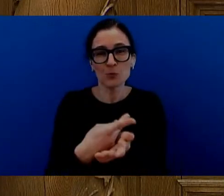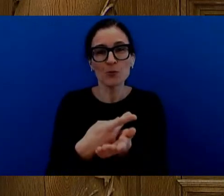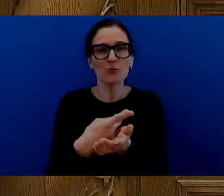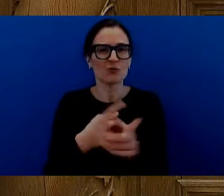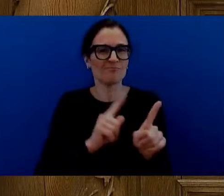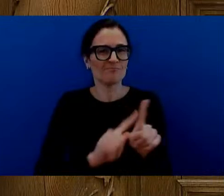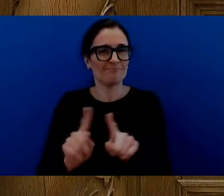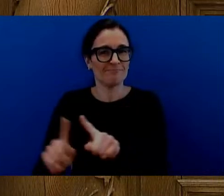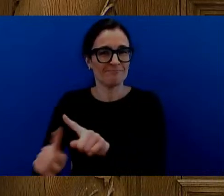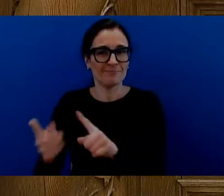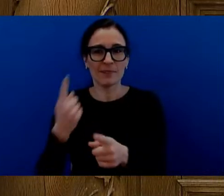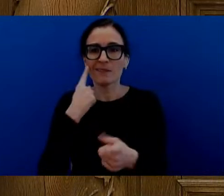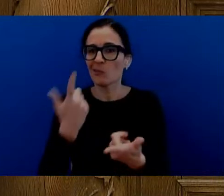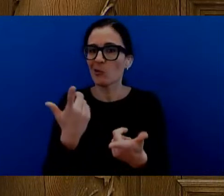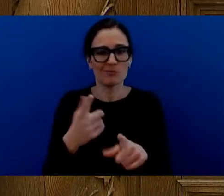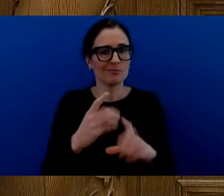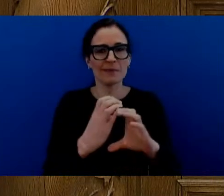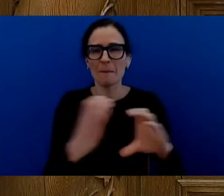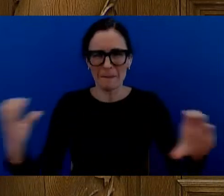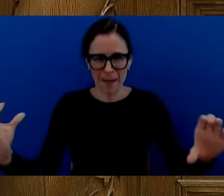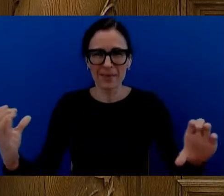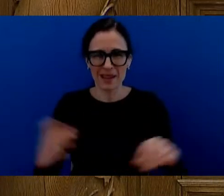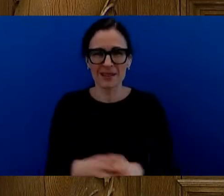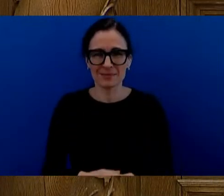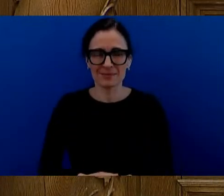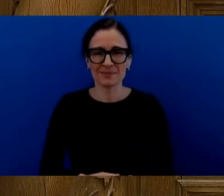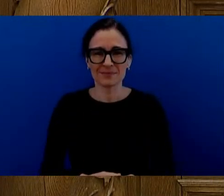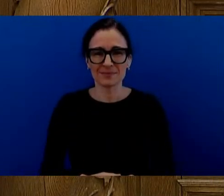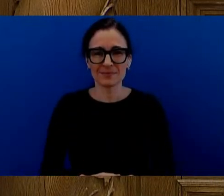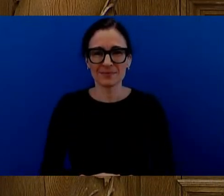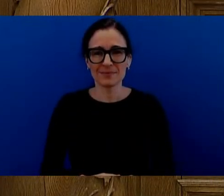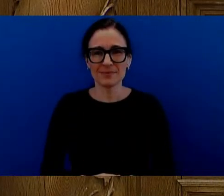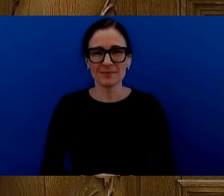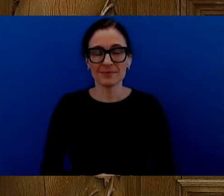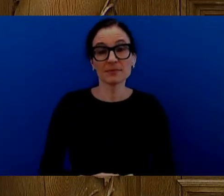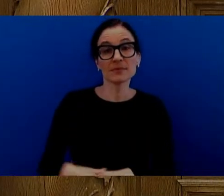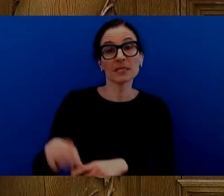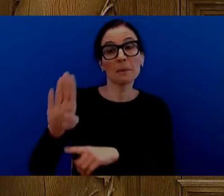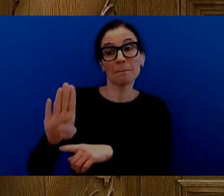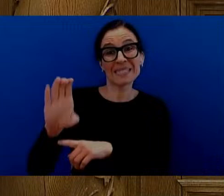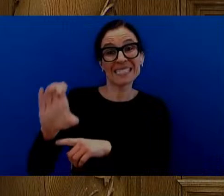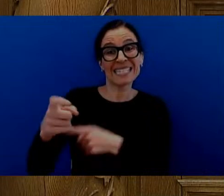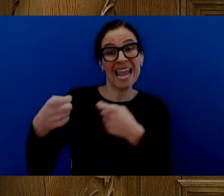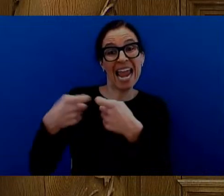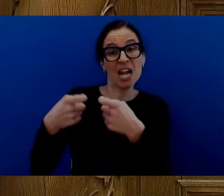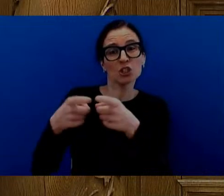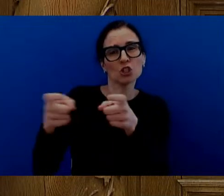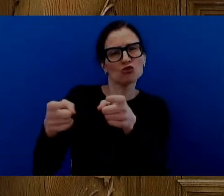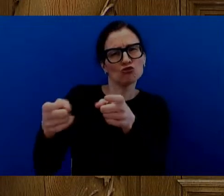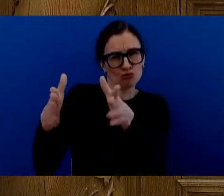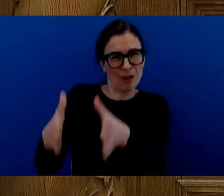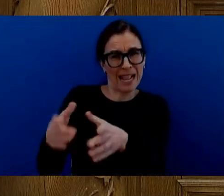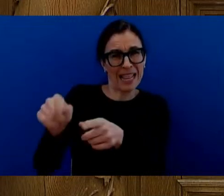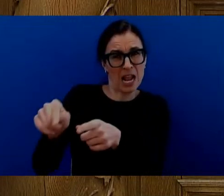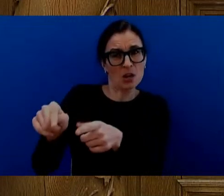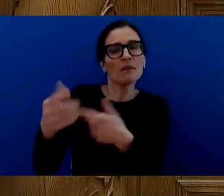Energy Regulator has shown success at getting projects moving quickly while maintaining strong standards. This will